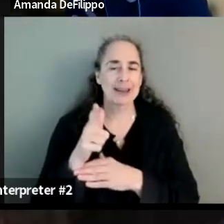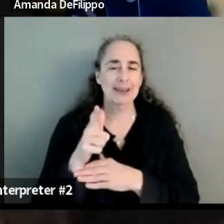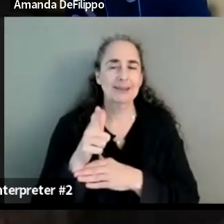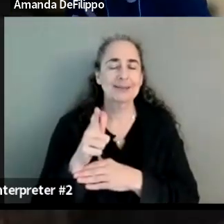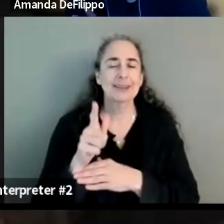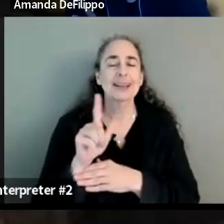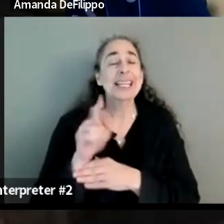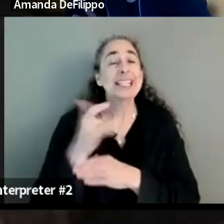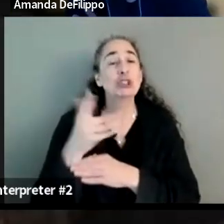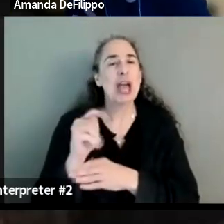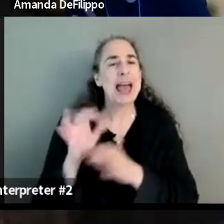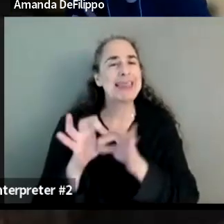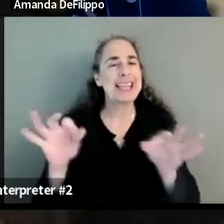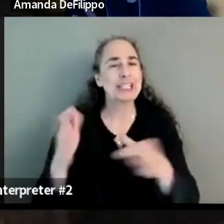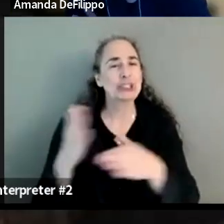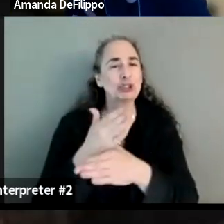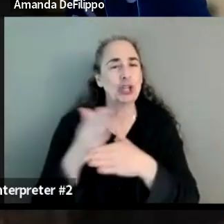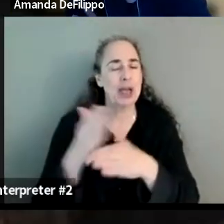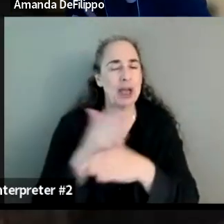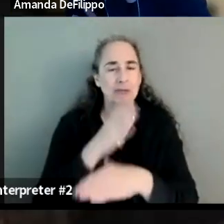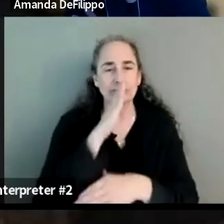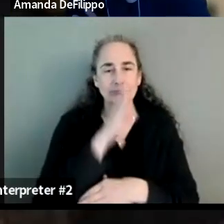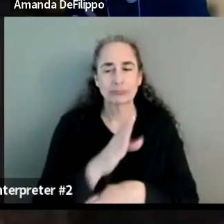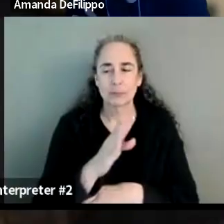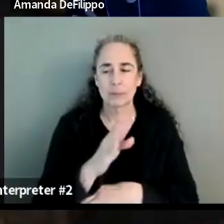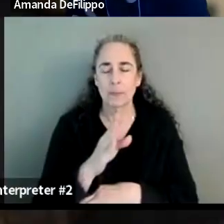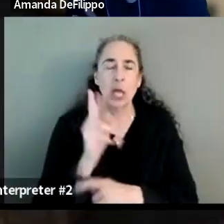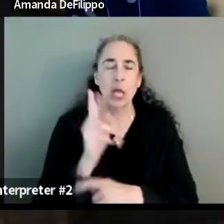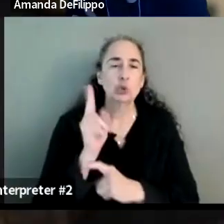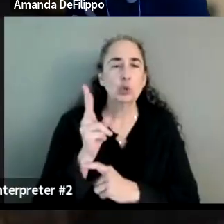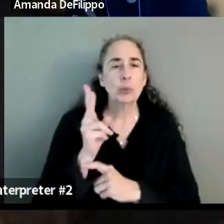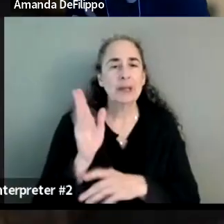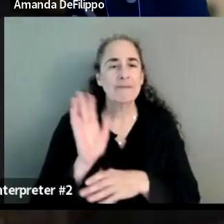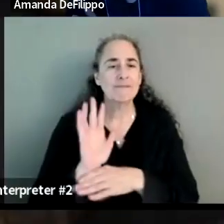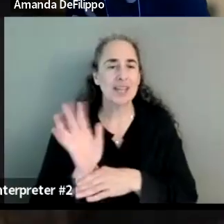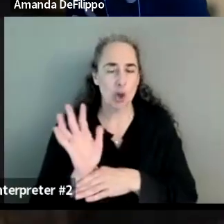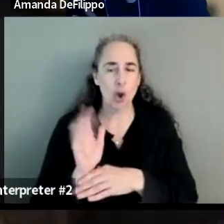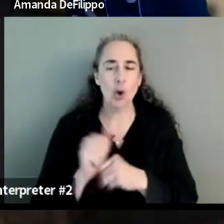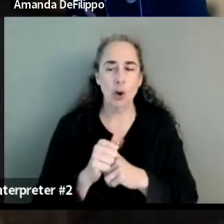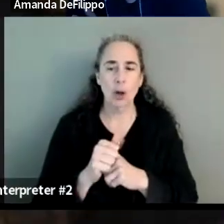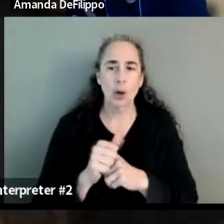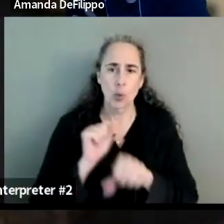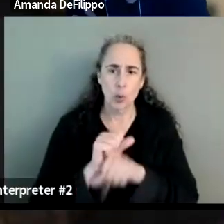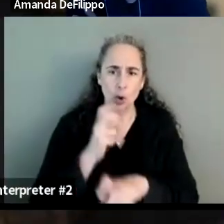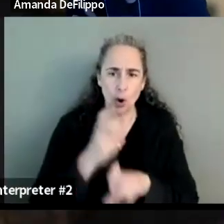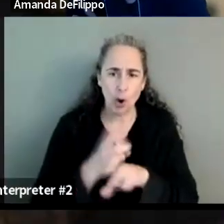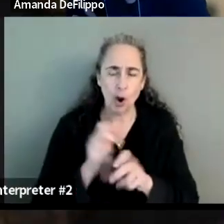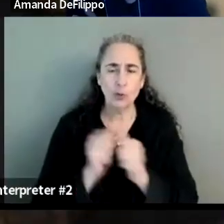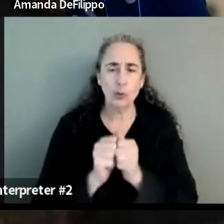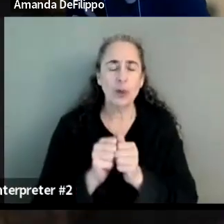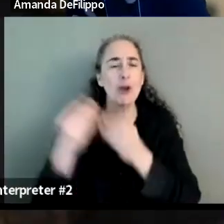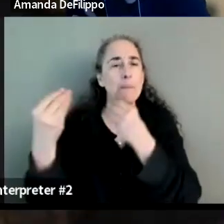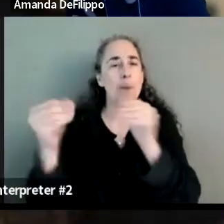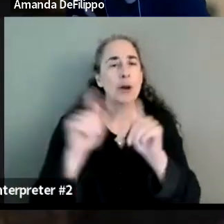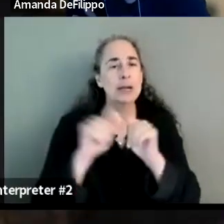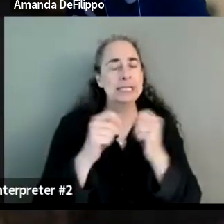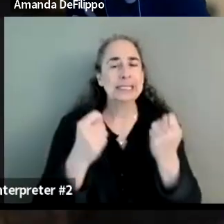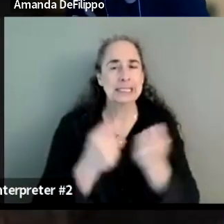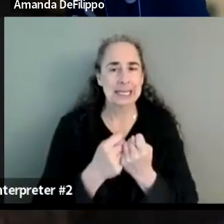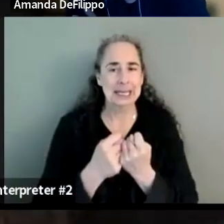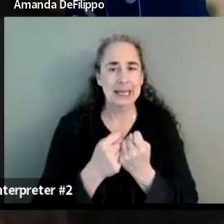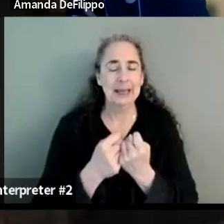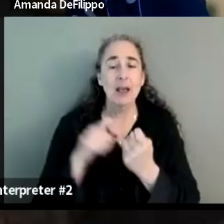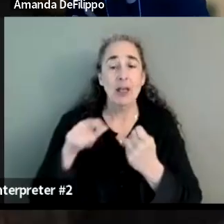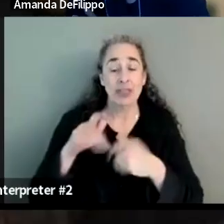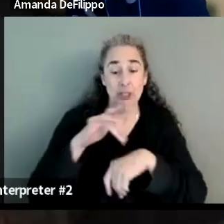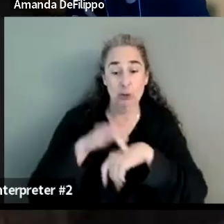in the chat directly to it. It's about a 2-minute video. We worked really hard with our marketing team this early